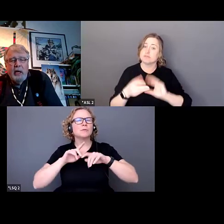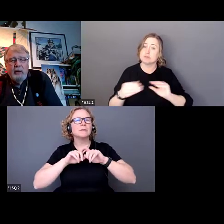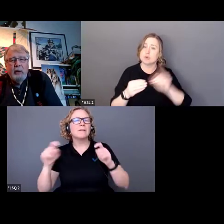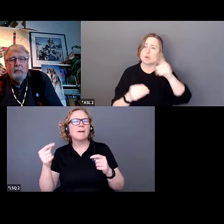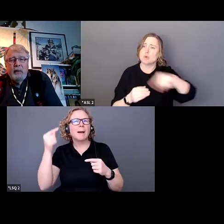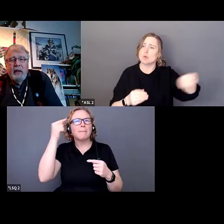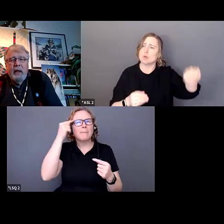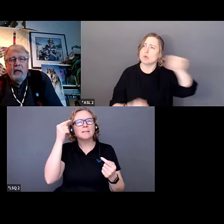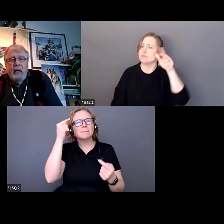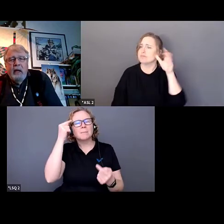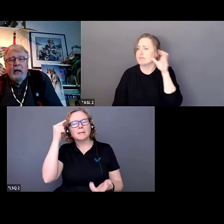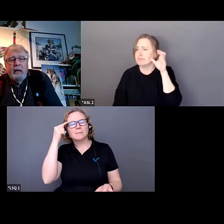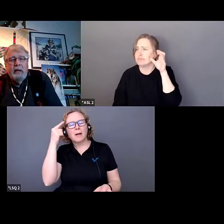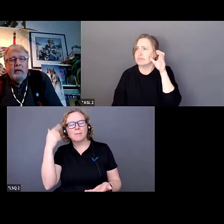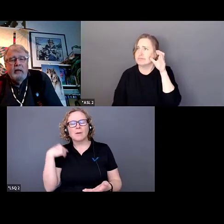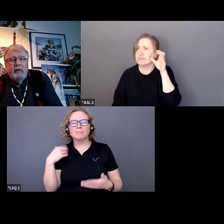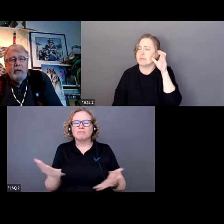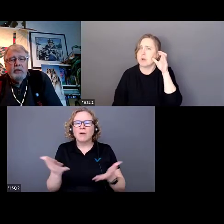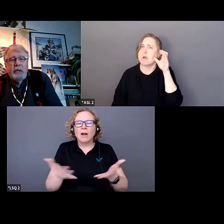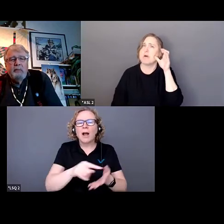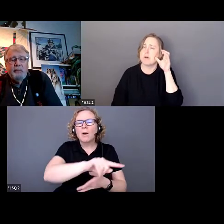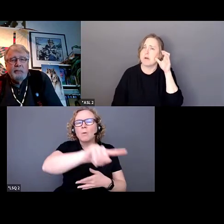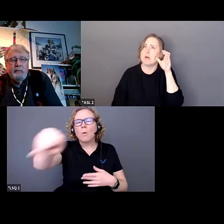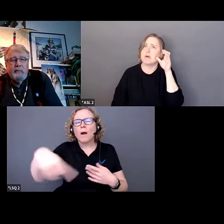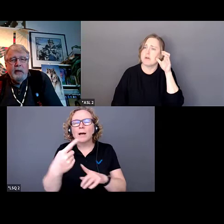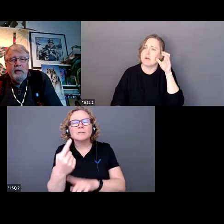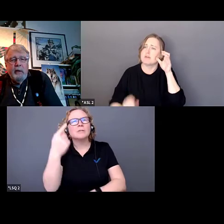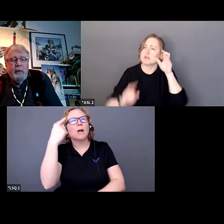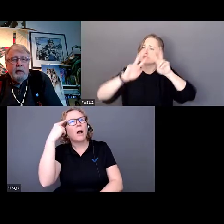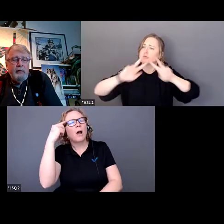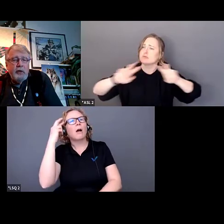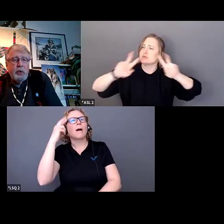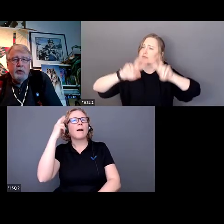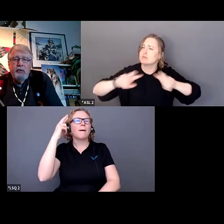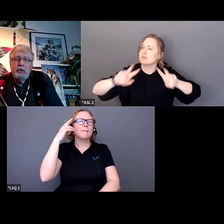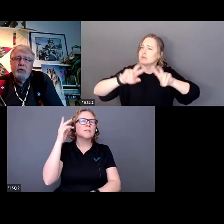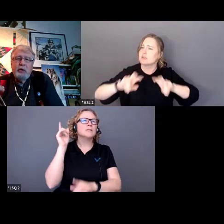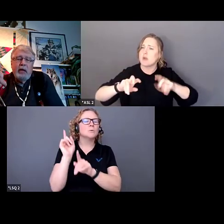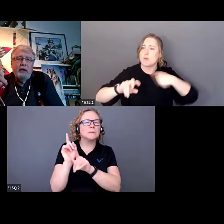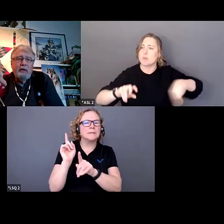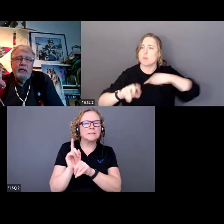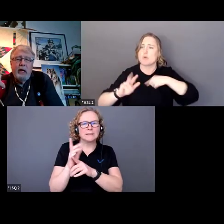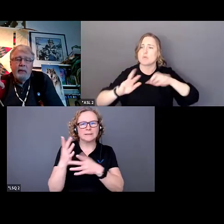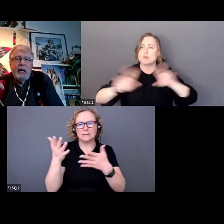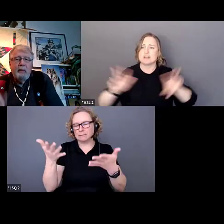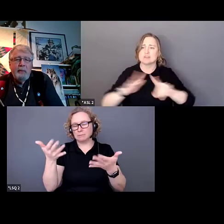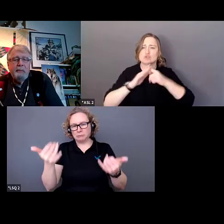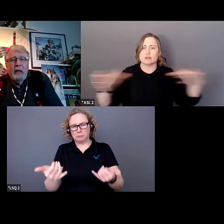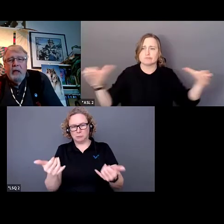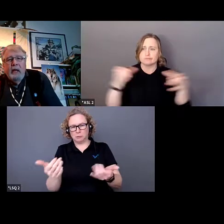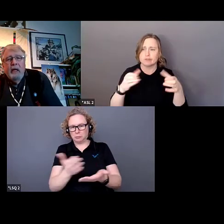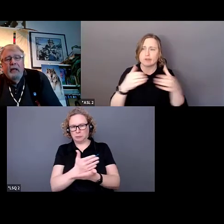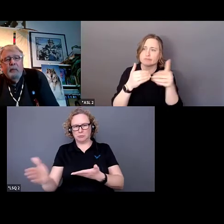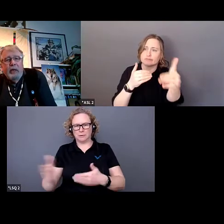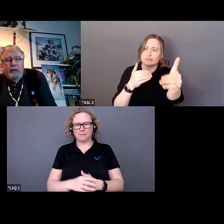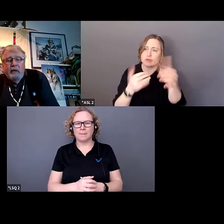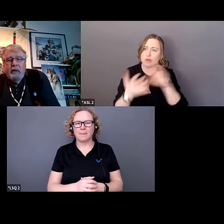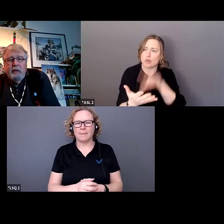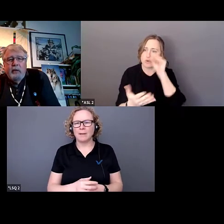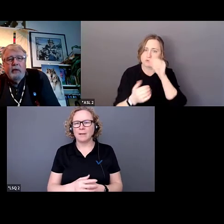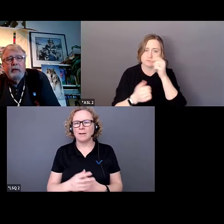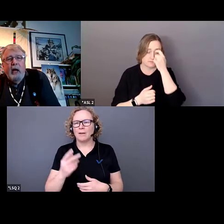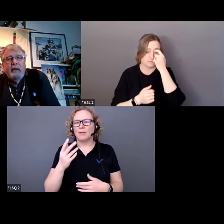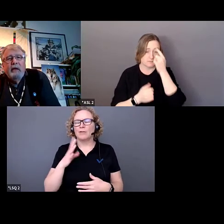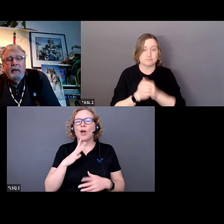come together in this teaching. The visuals, which you will now see coming up, brings